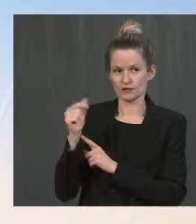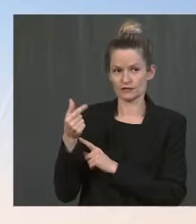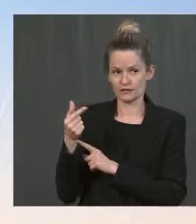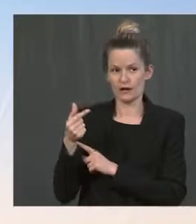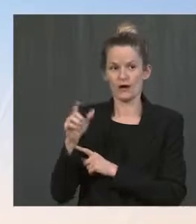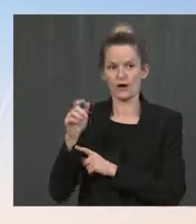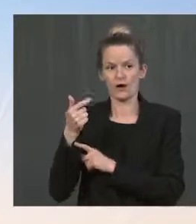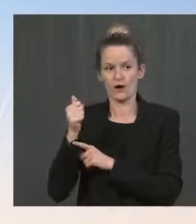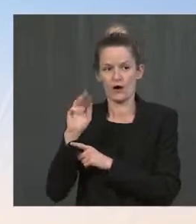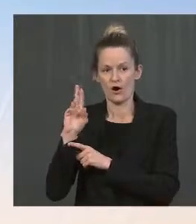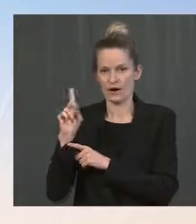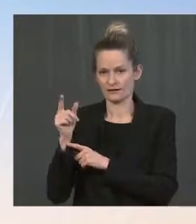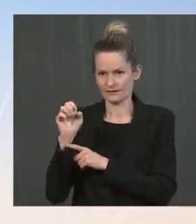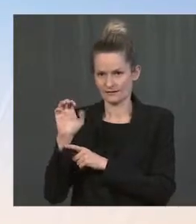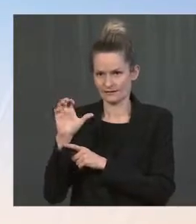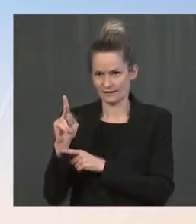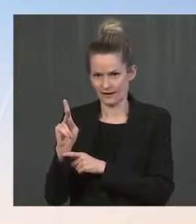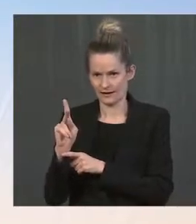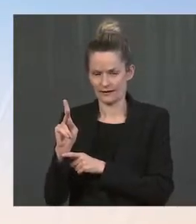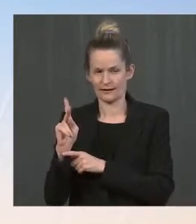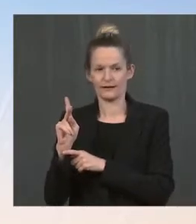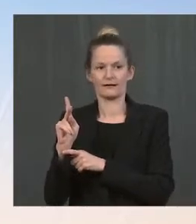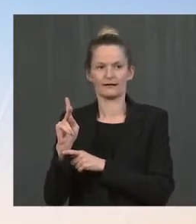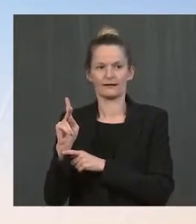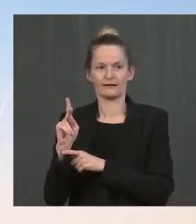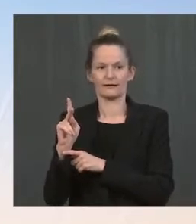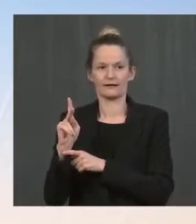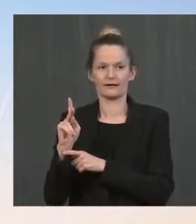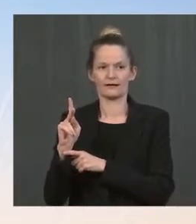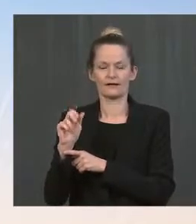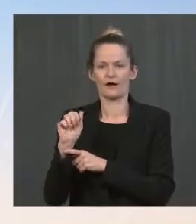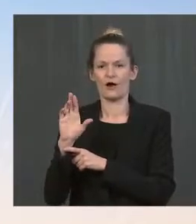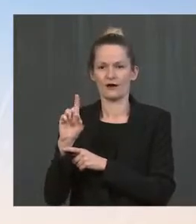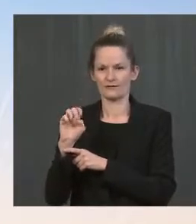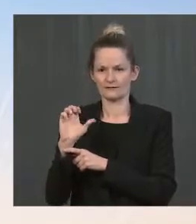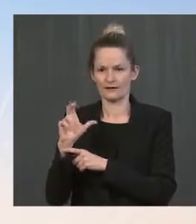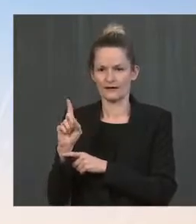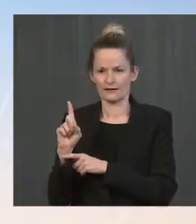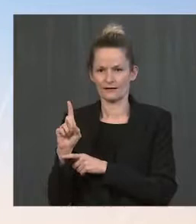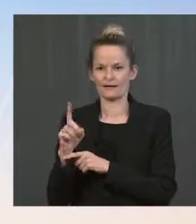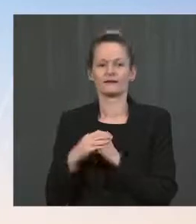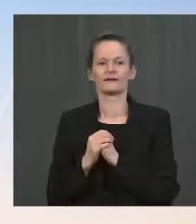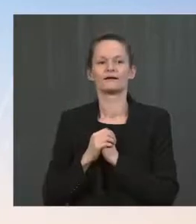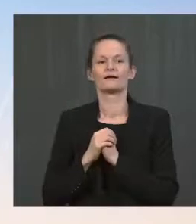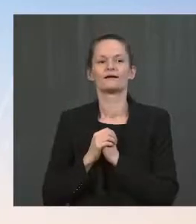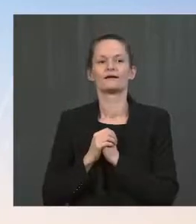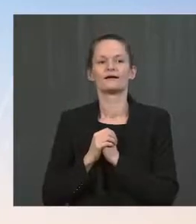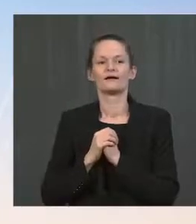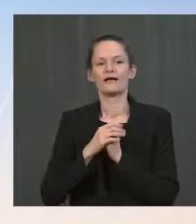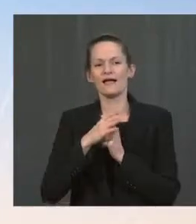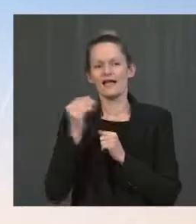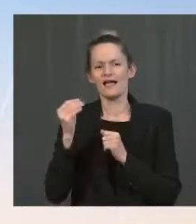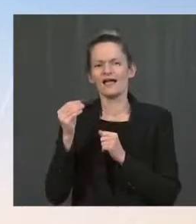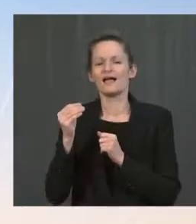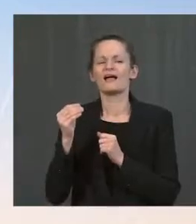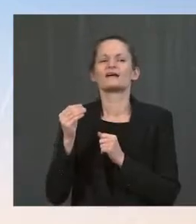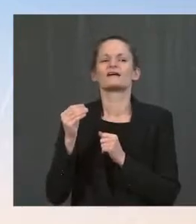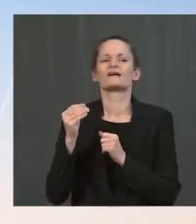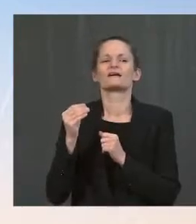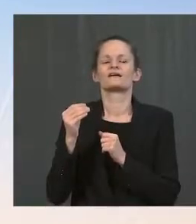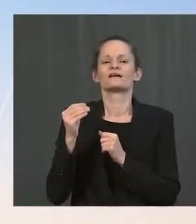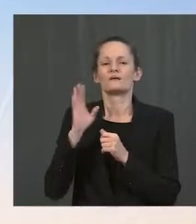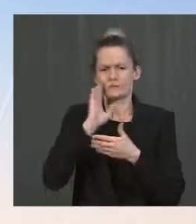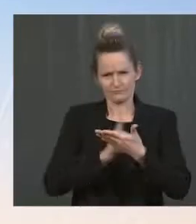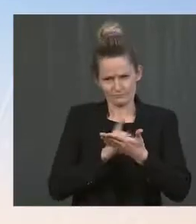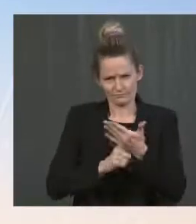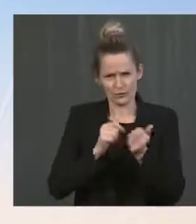and a number of the other relevant agencies to discuss steps that that each agency is independently